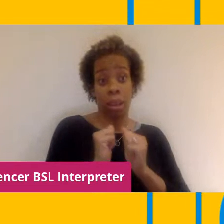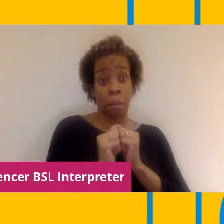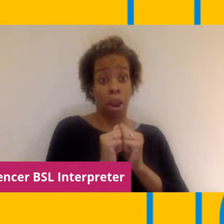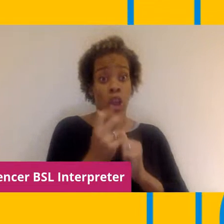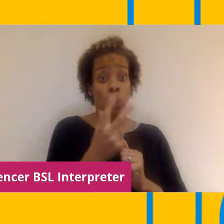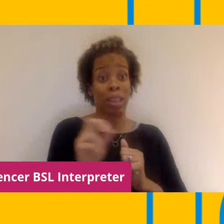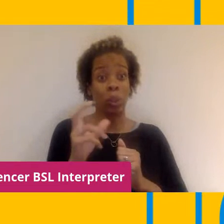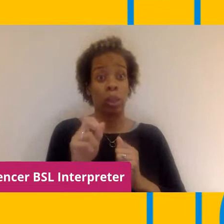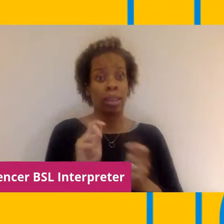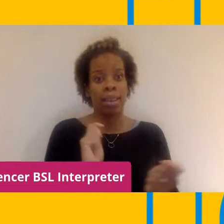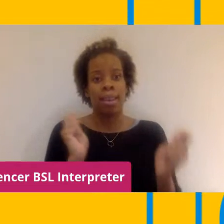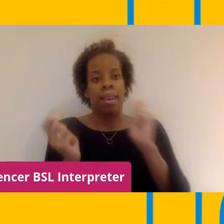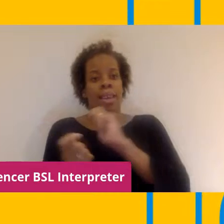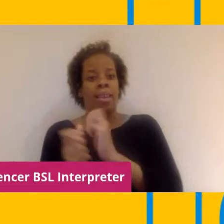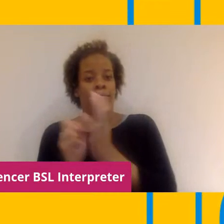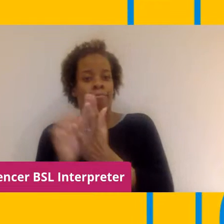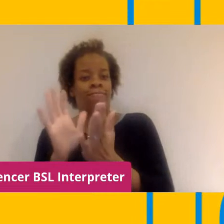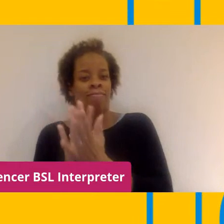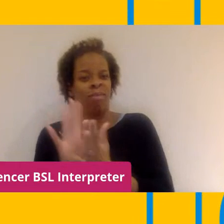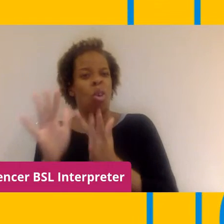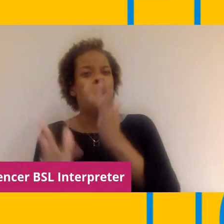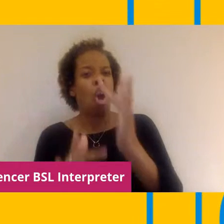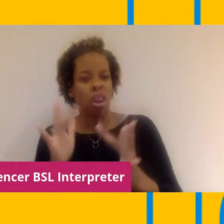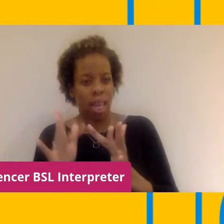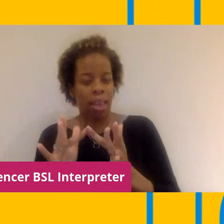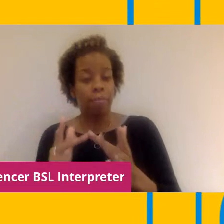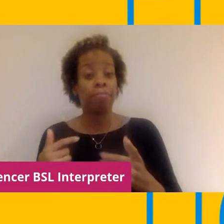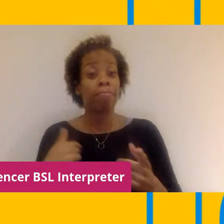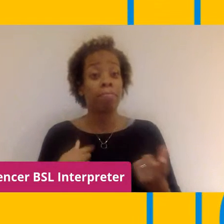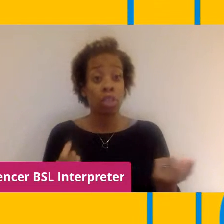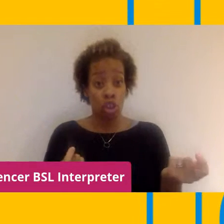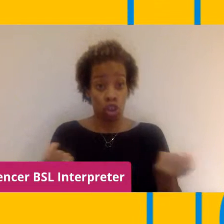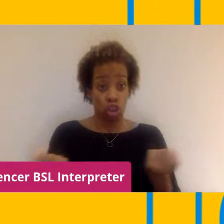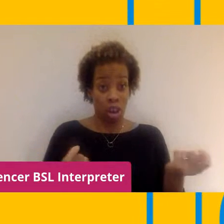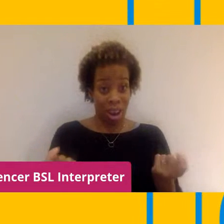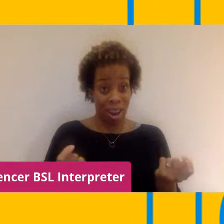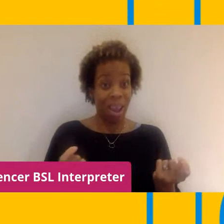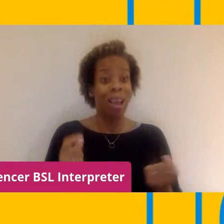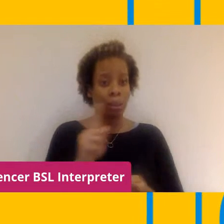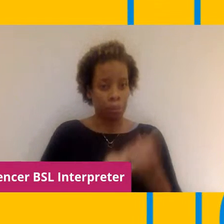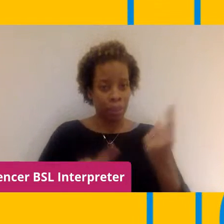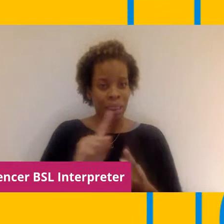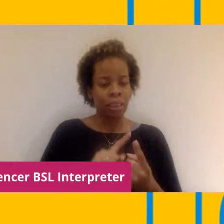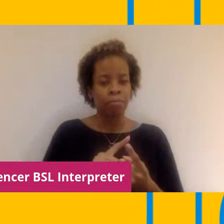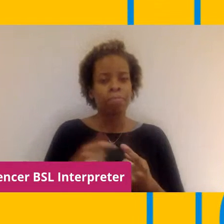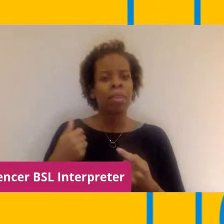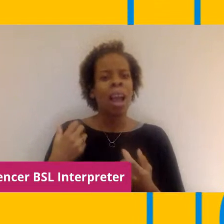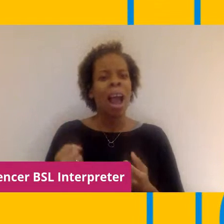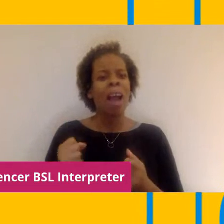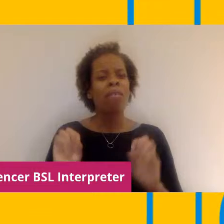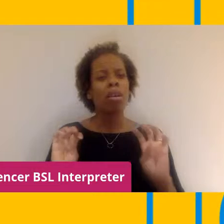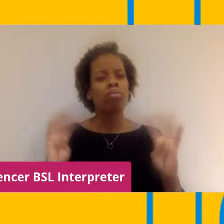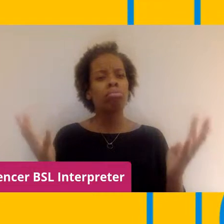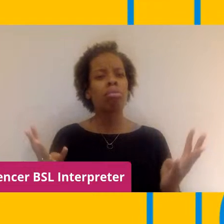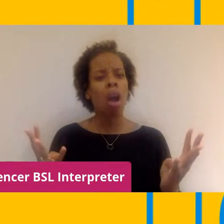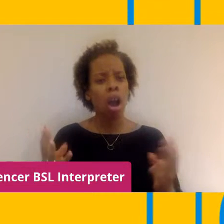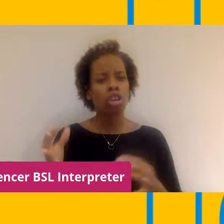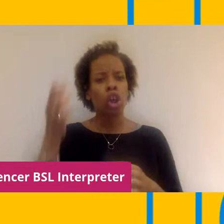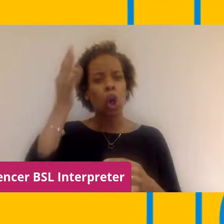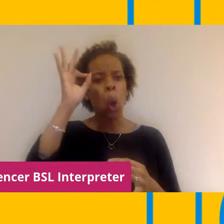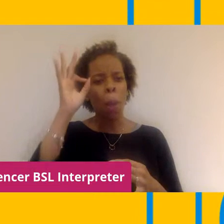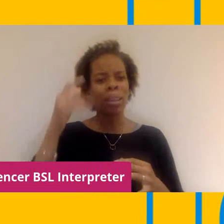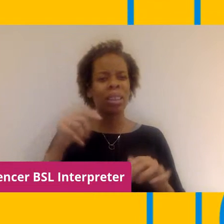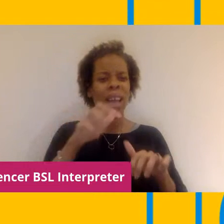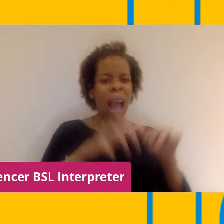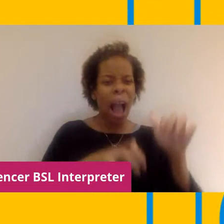online. I chair them and supported by members of the branch committee and also our branch administrators. So we try